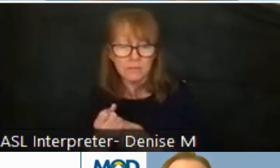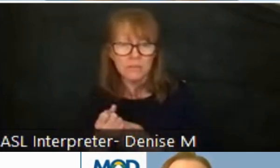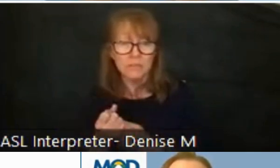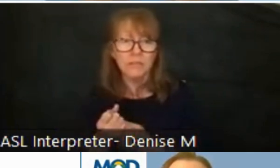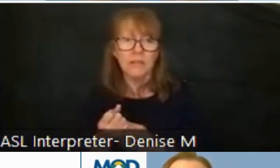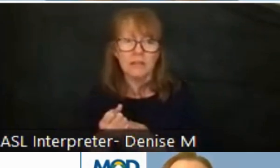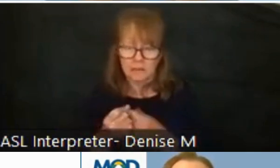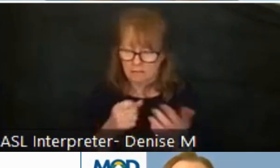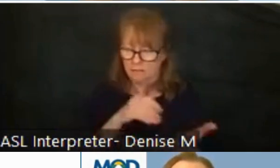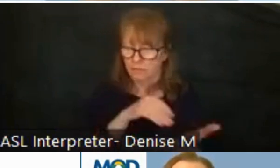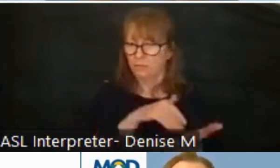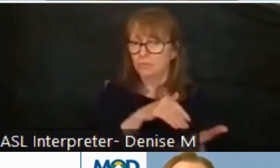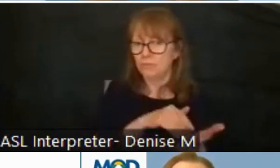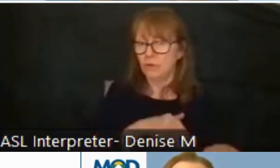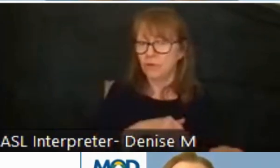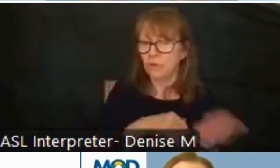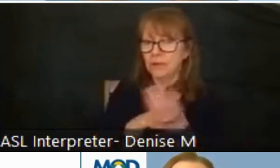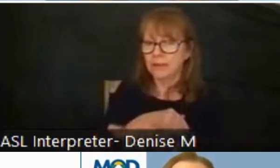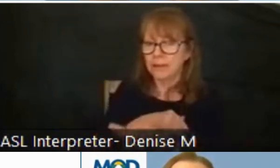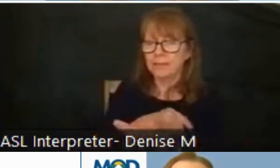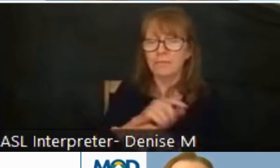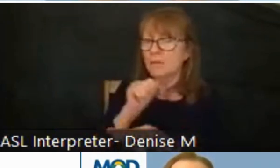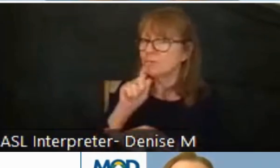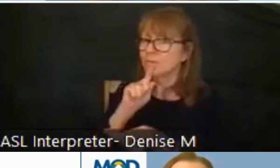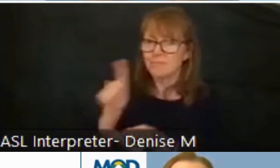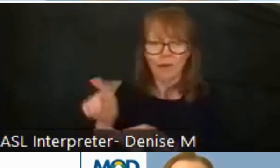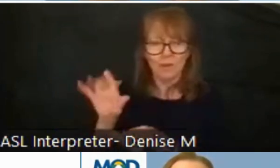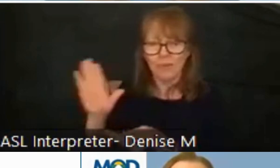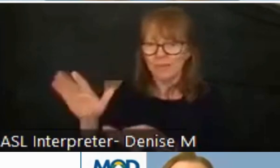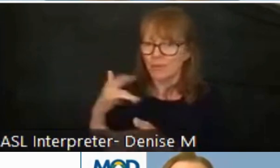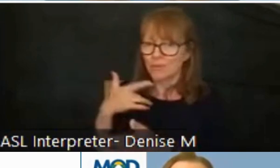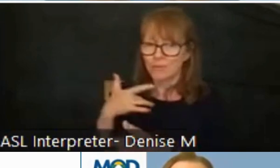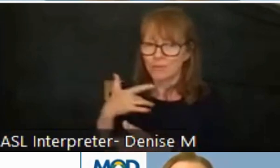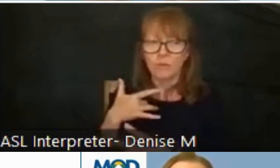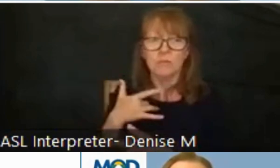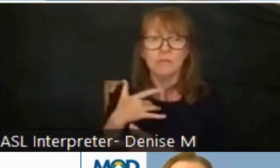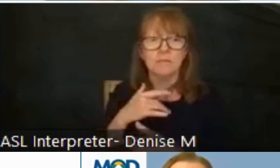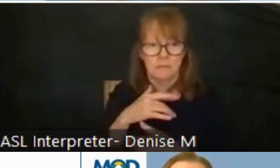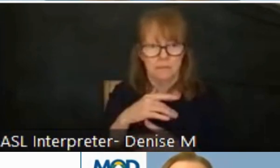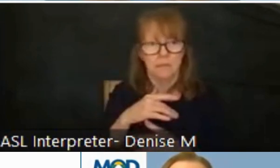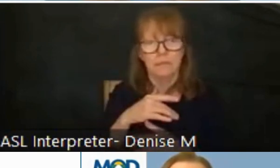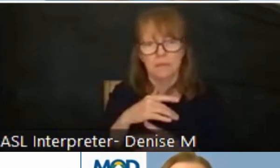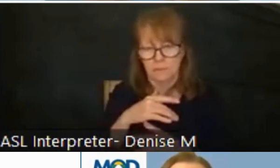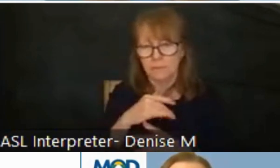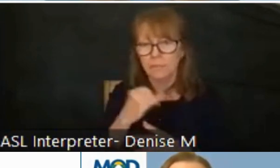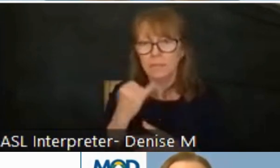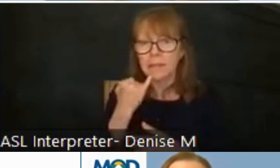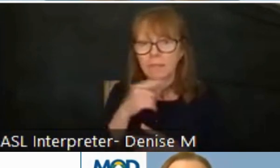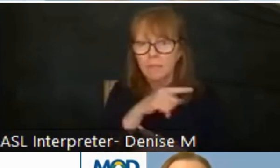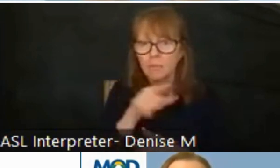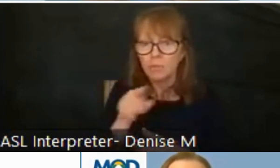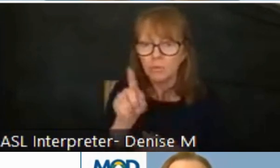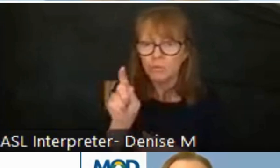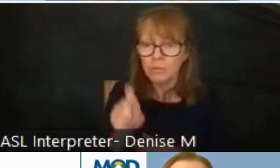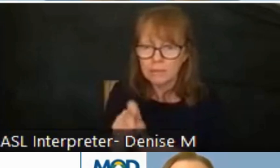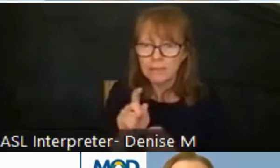a medical provider doesn't respond to that concern. Only get additional letters of medical support if your housing provider says